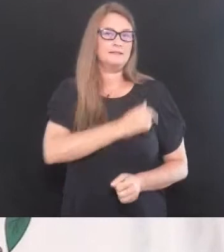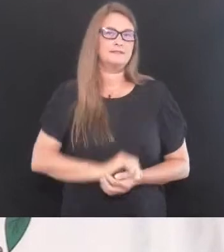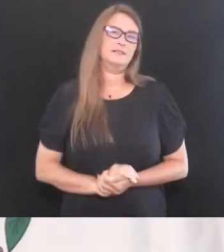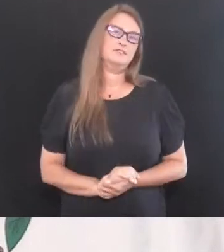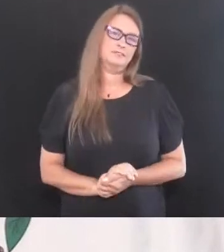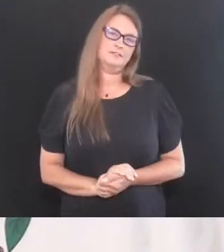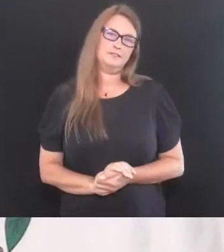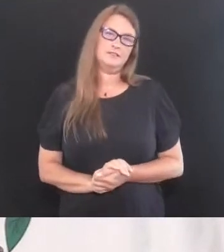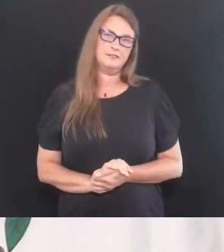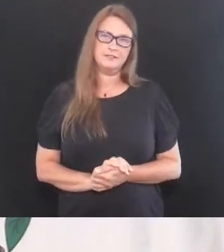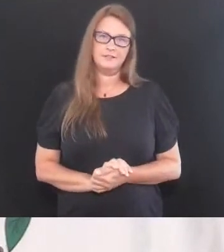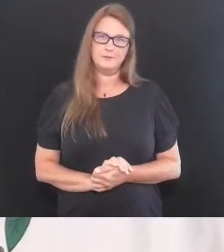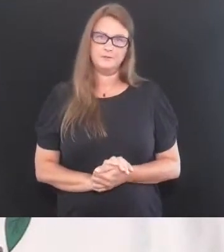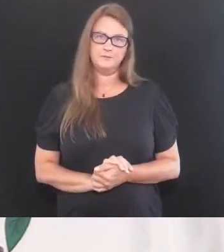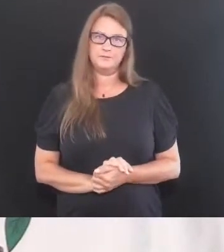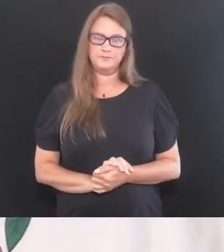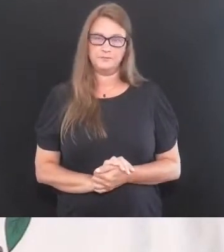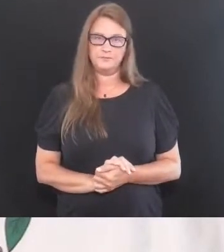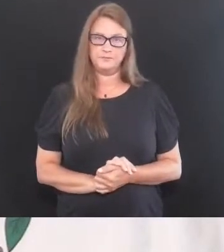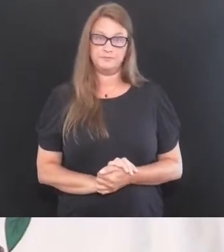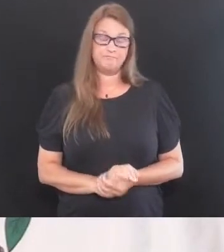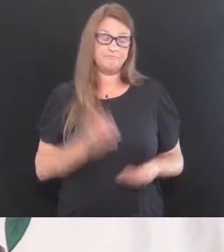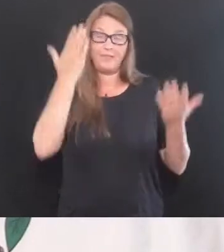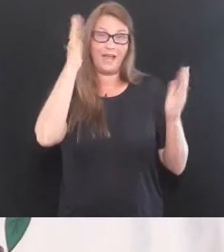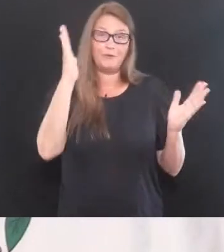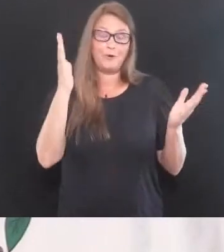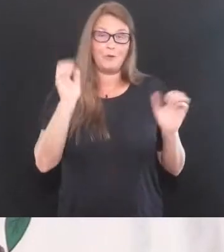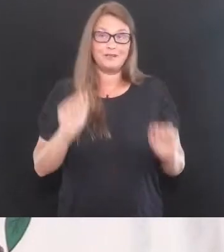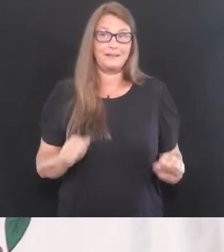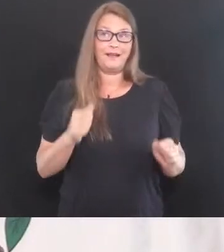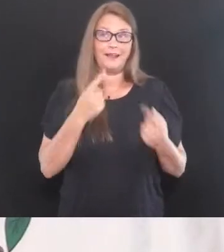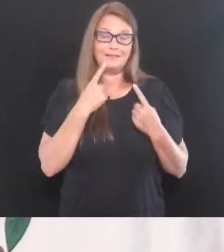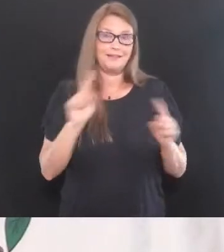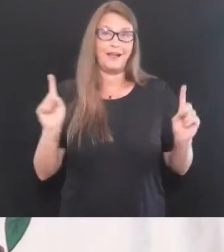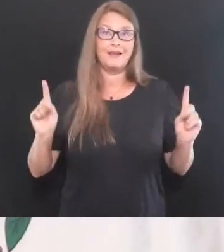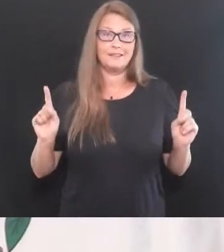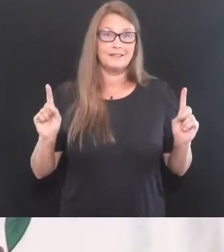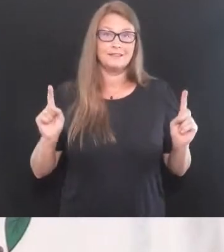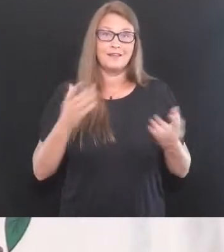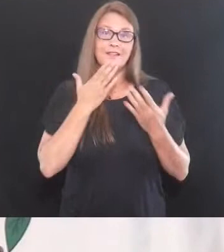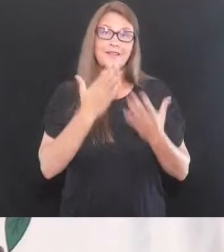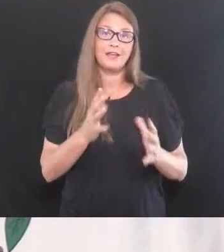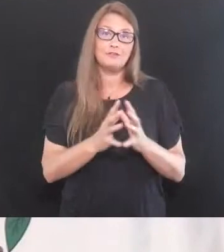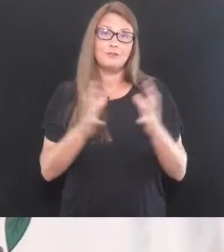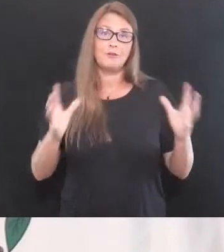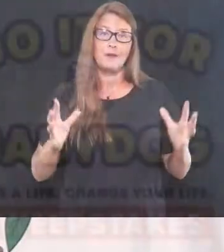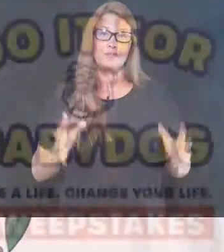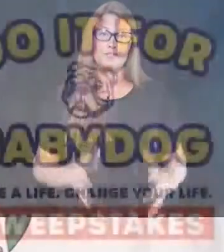I don't know what else to say. I thank you so much.